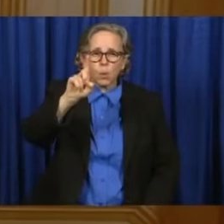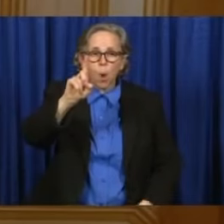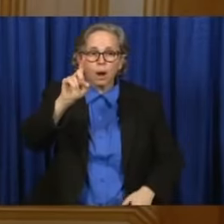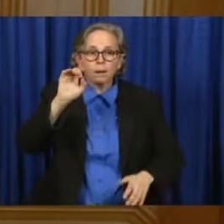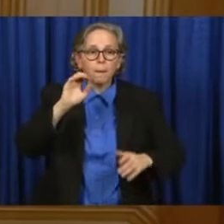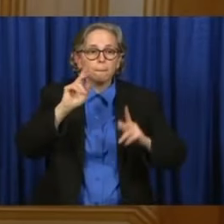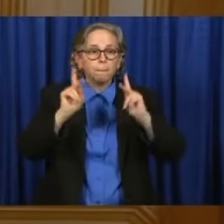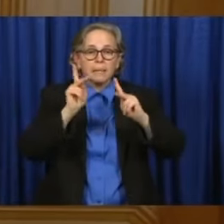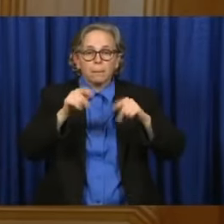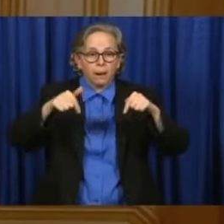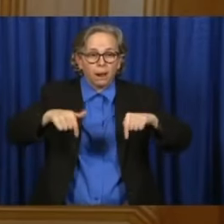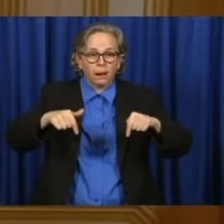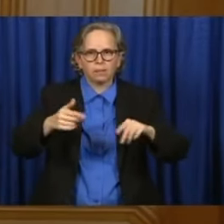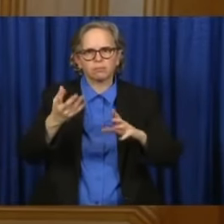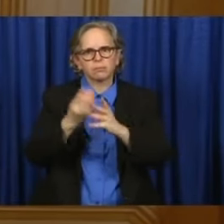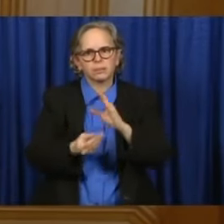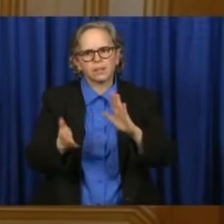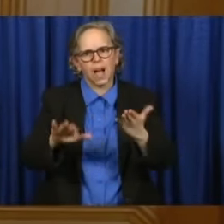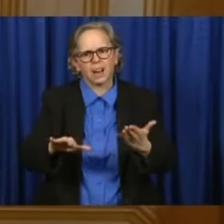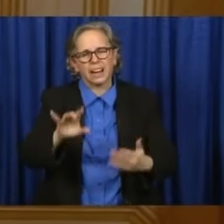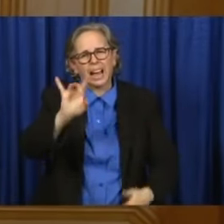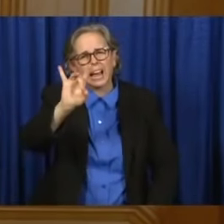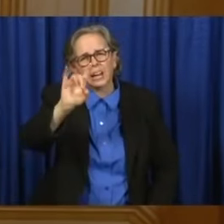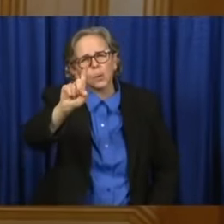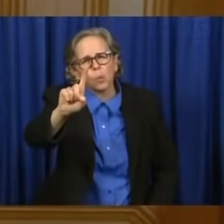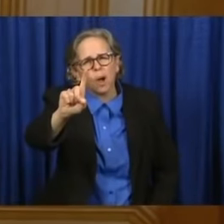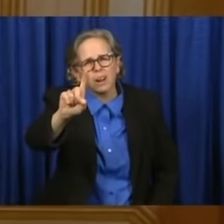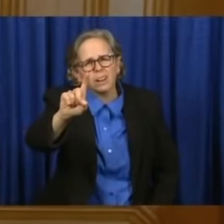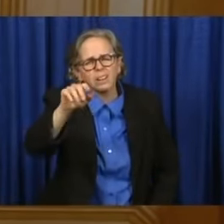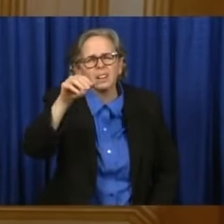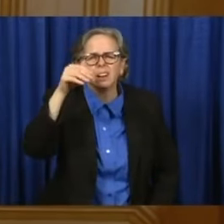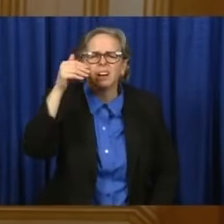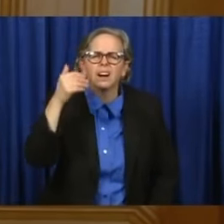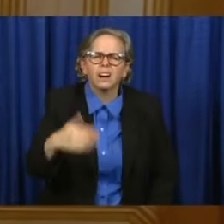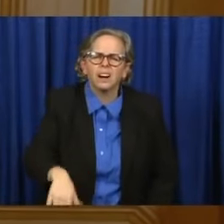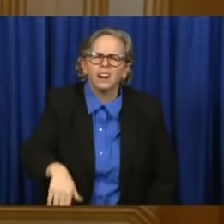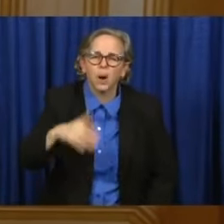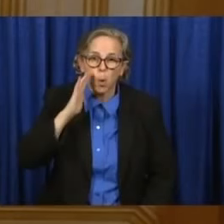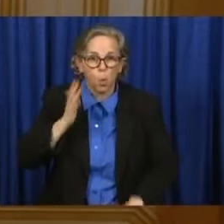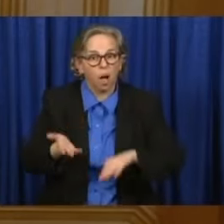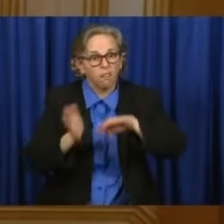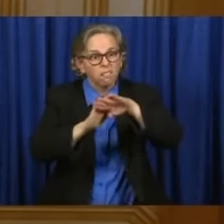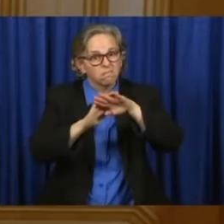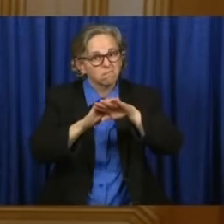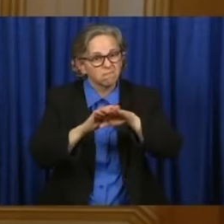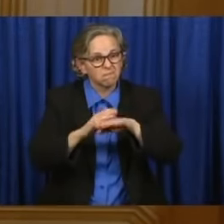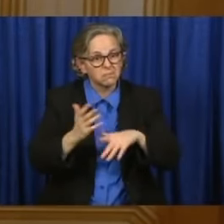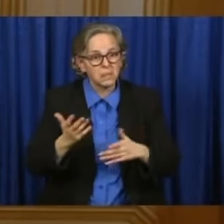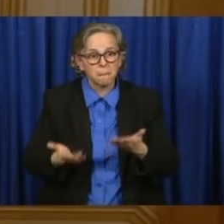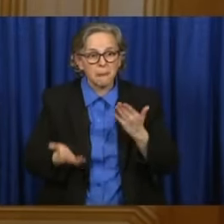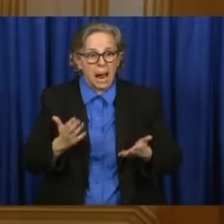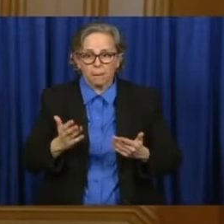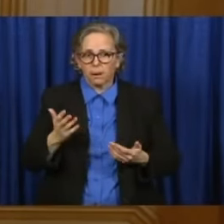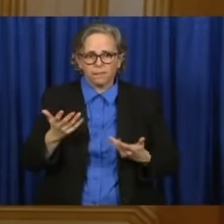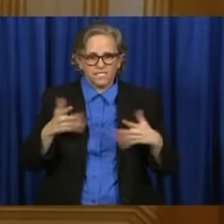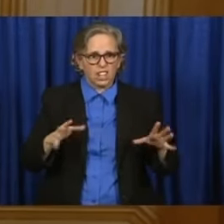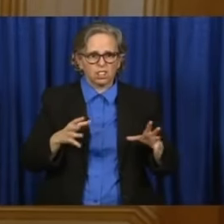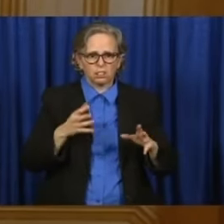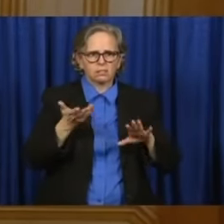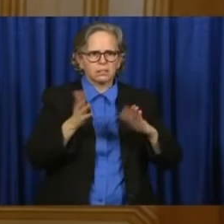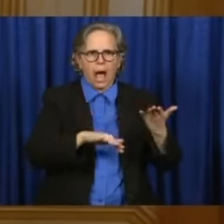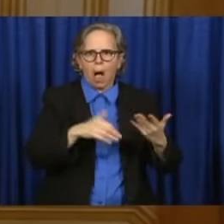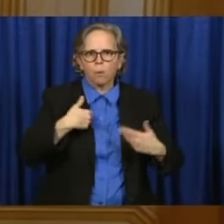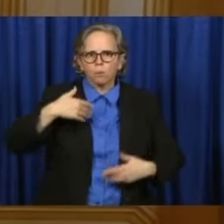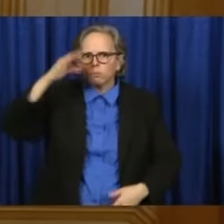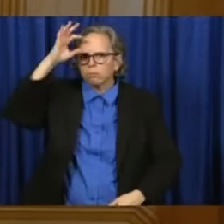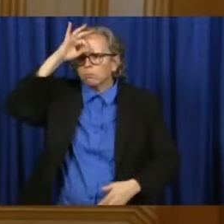may be higher. There may be people who died, and frankly, we did not know it was from coronavirus. But the number has jumped from